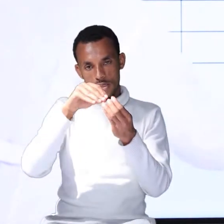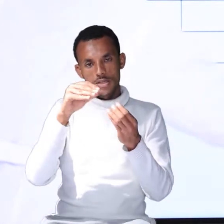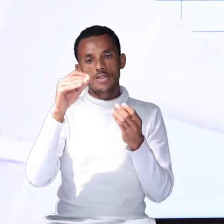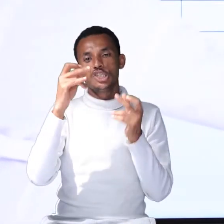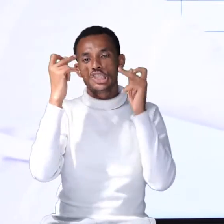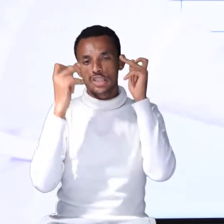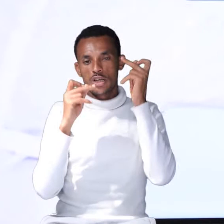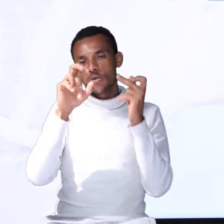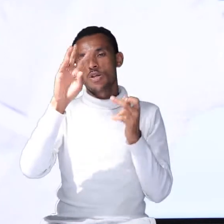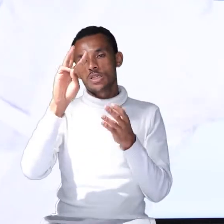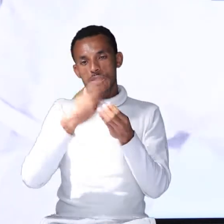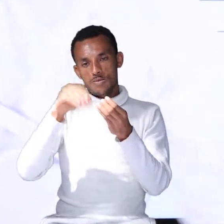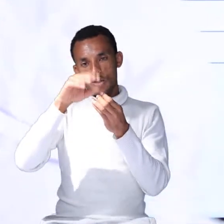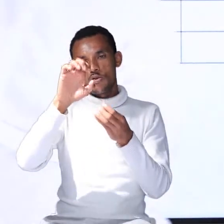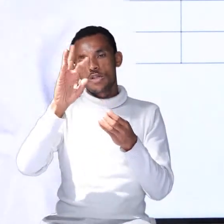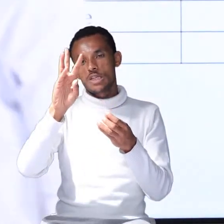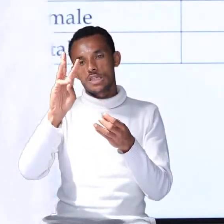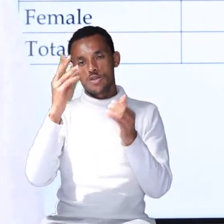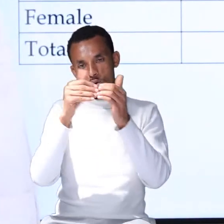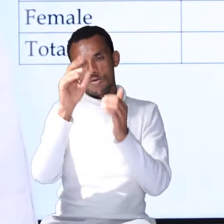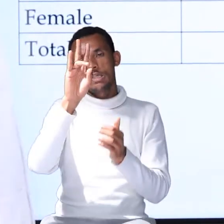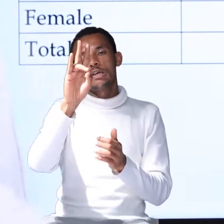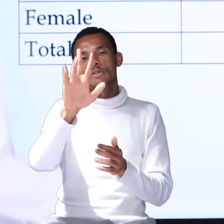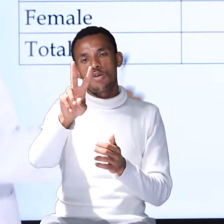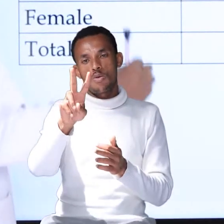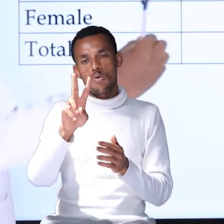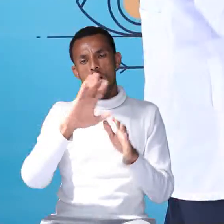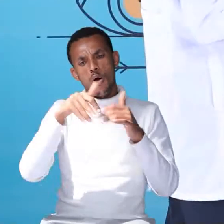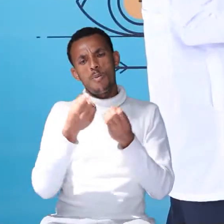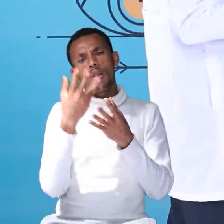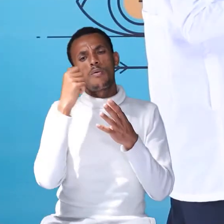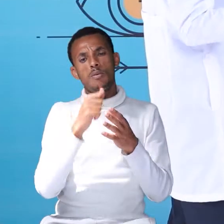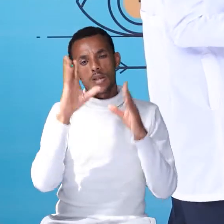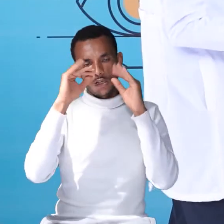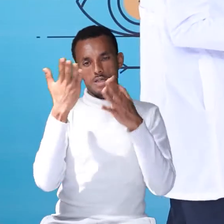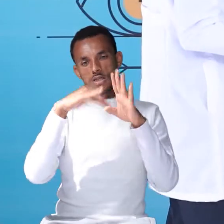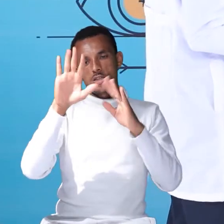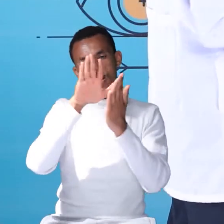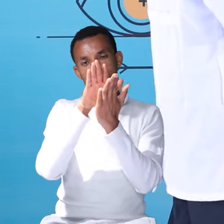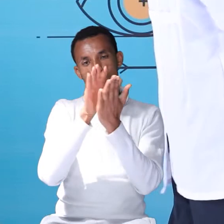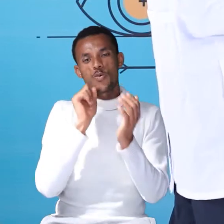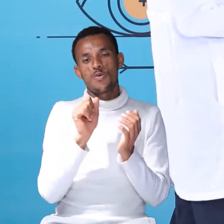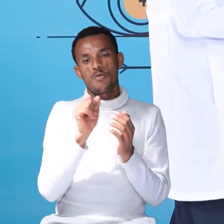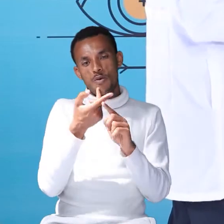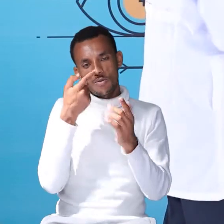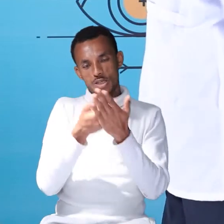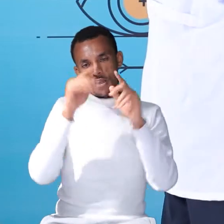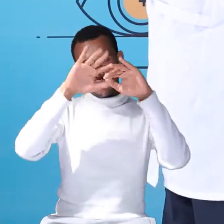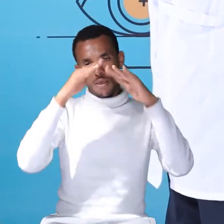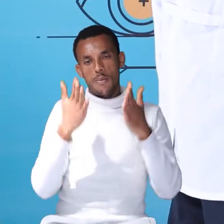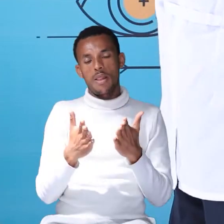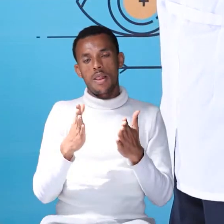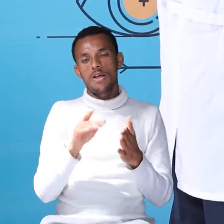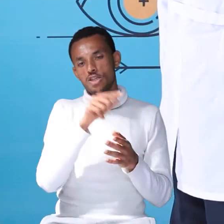holders? 26 plus 46, it gives 72. How many female teachers are there in that school? From this table I can